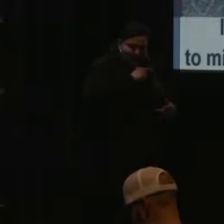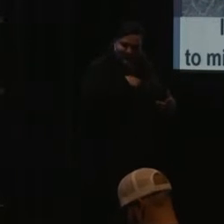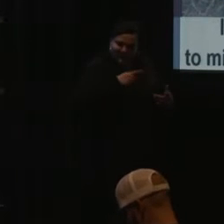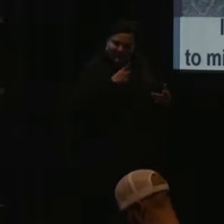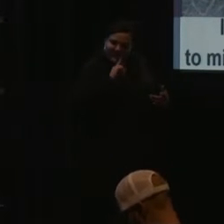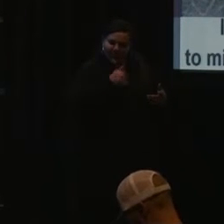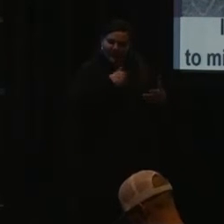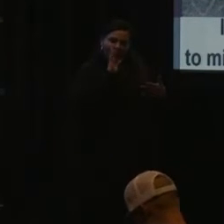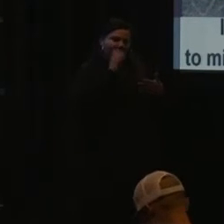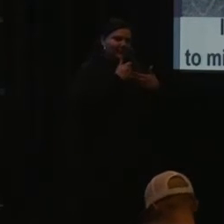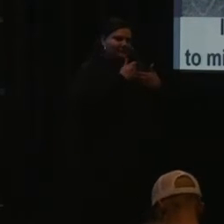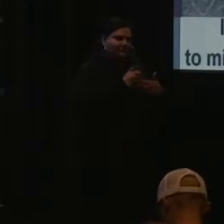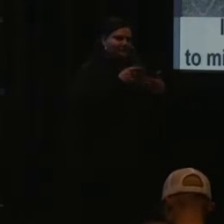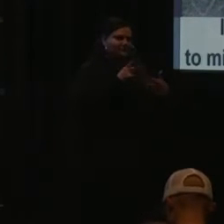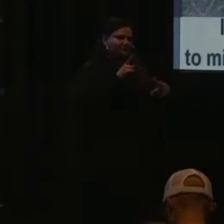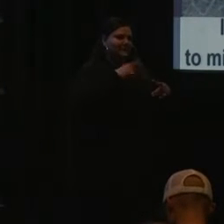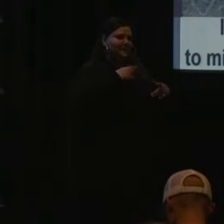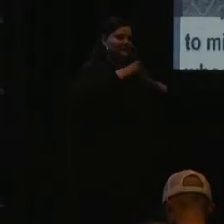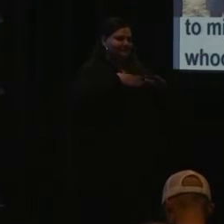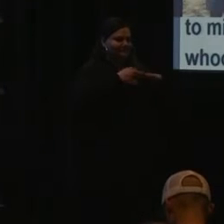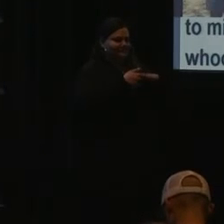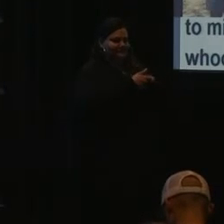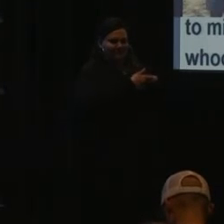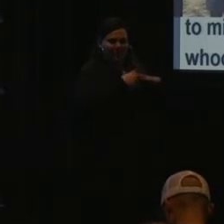in the estuaries along the coast.